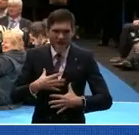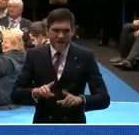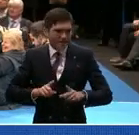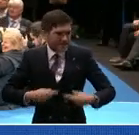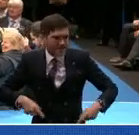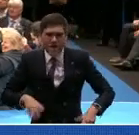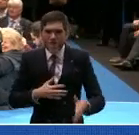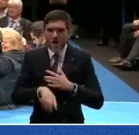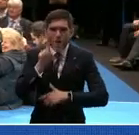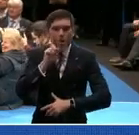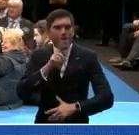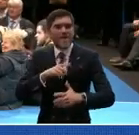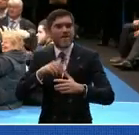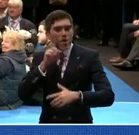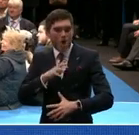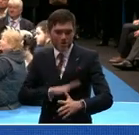women and girls.